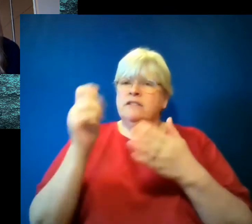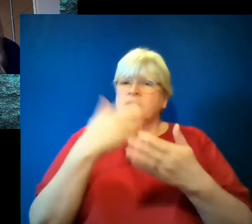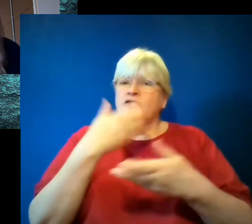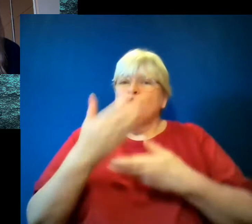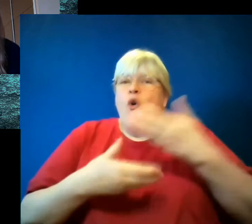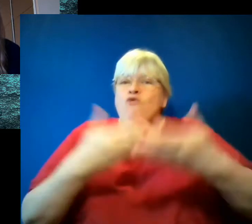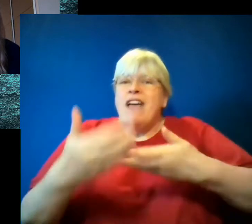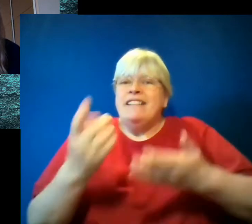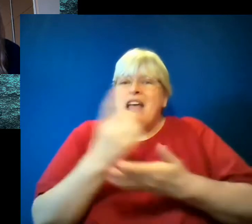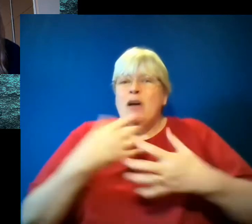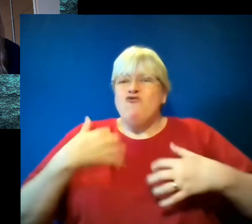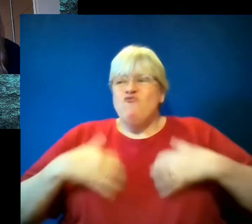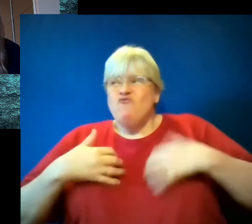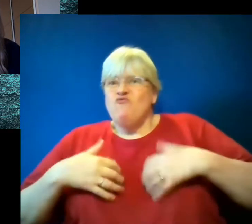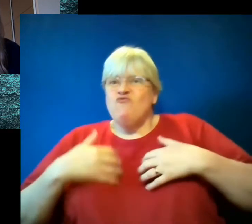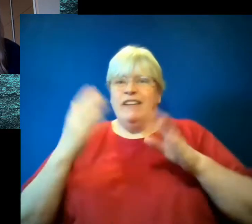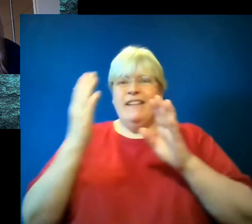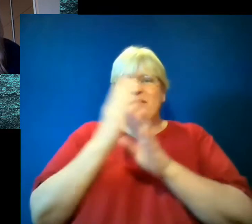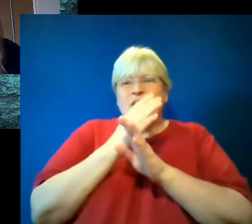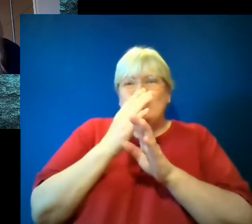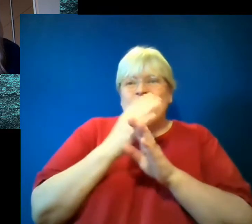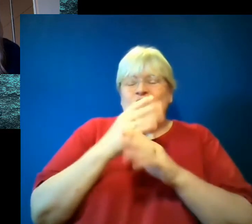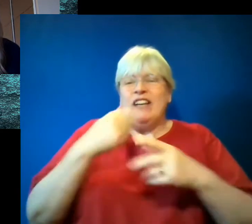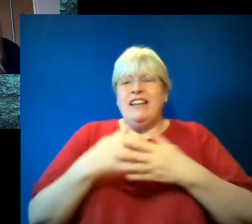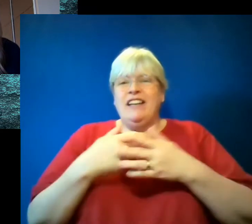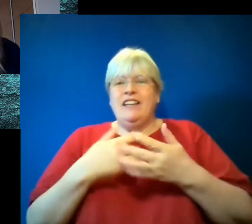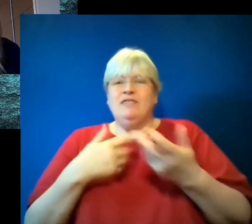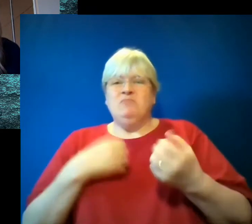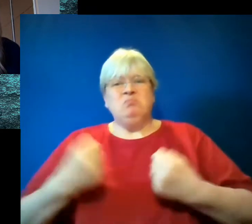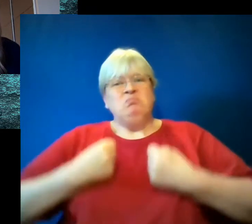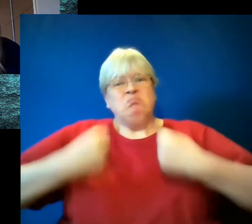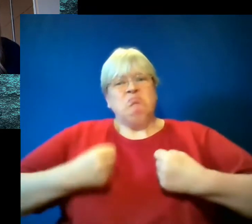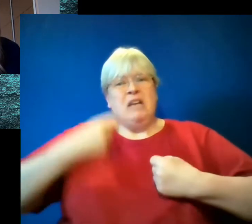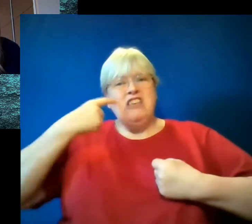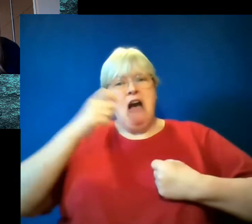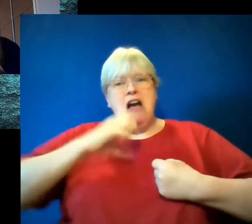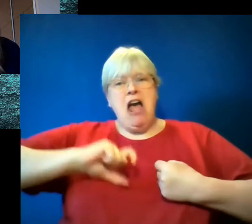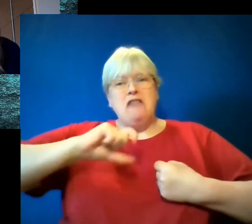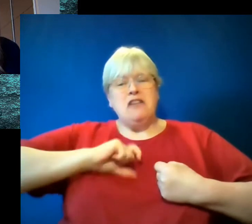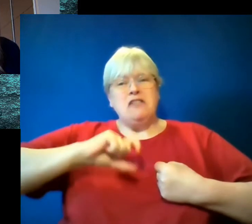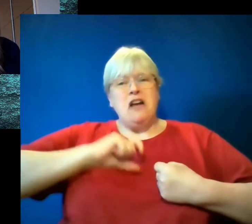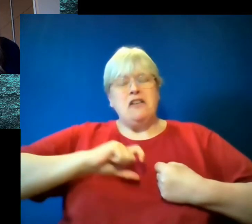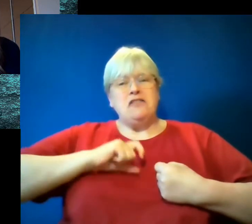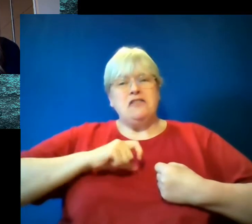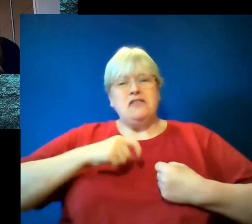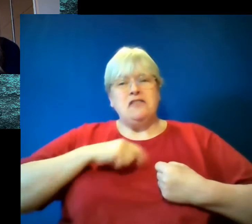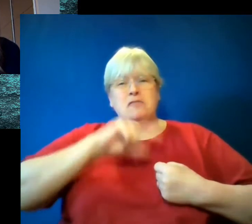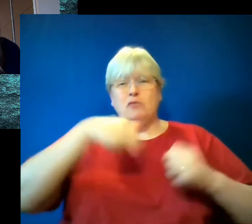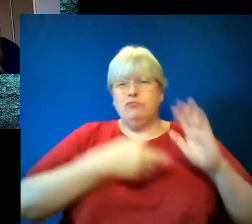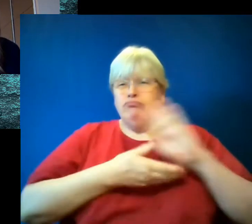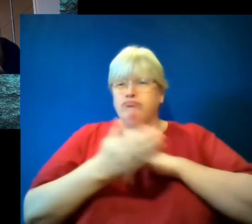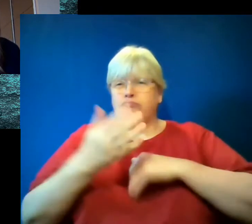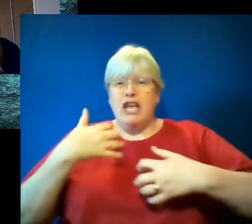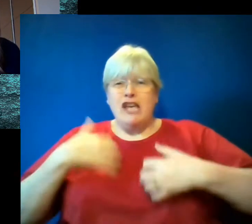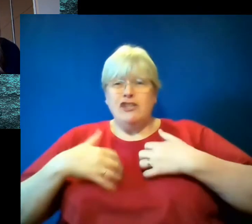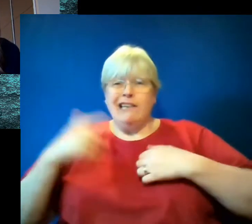of mystery, of courageous young characters that take us on exciting journeys